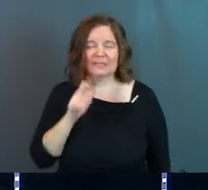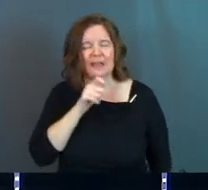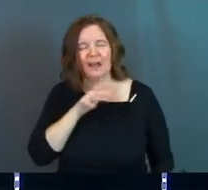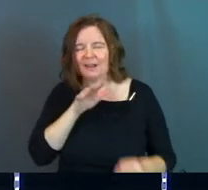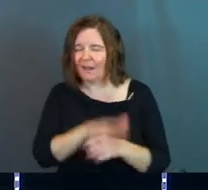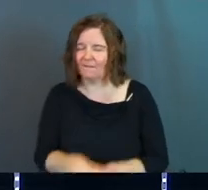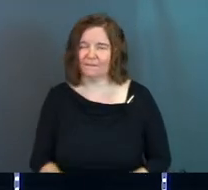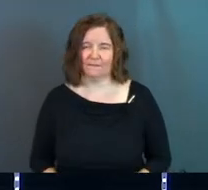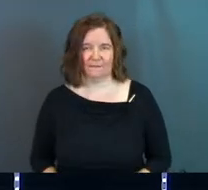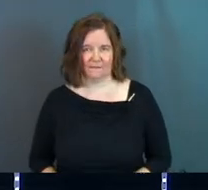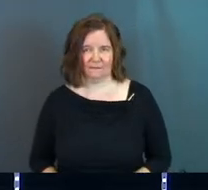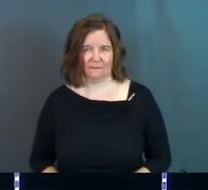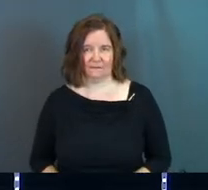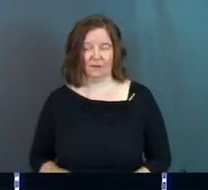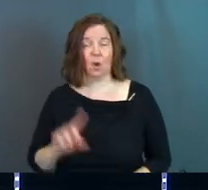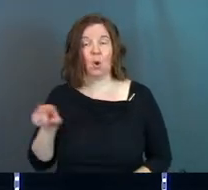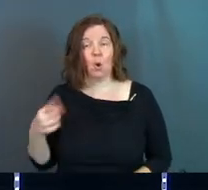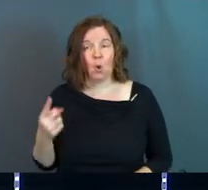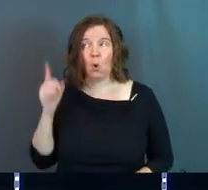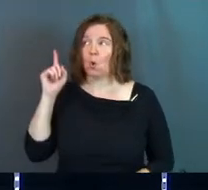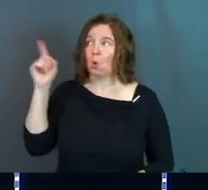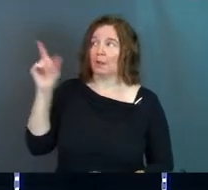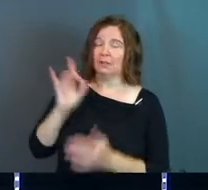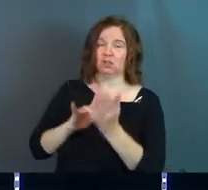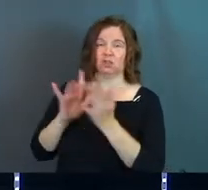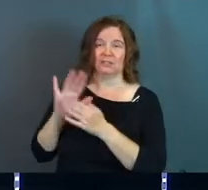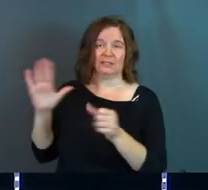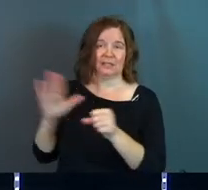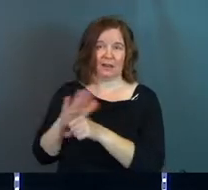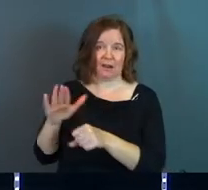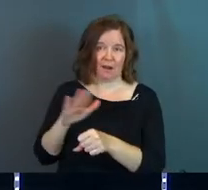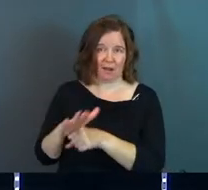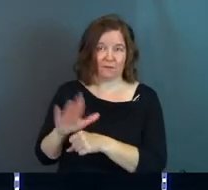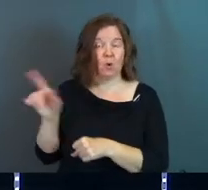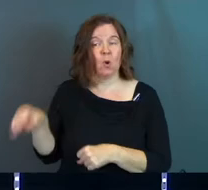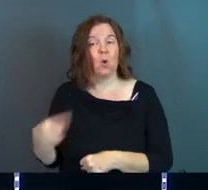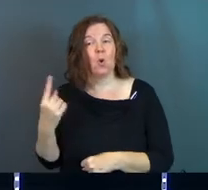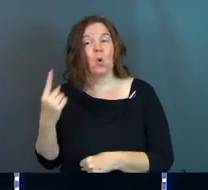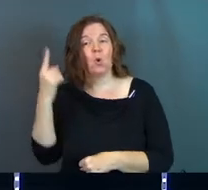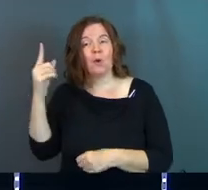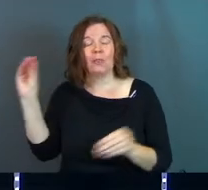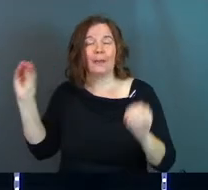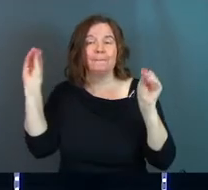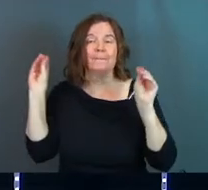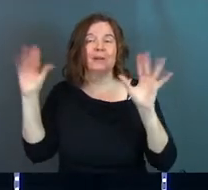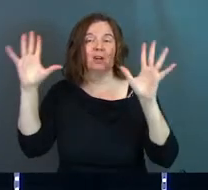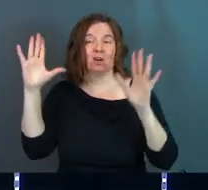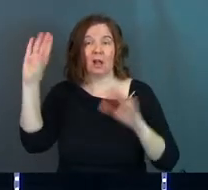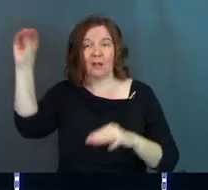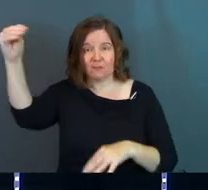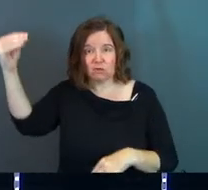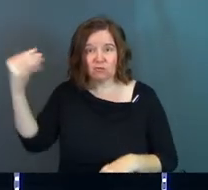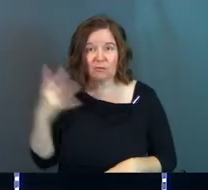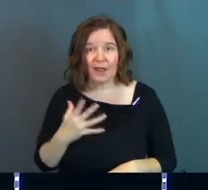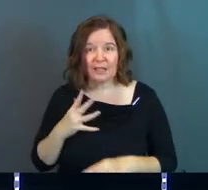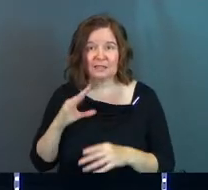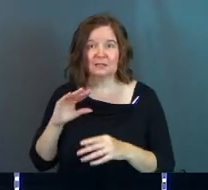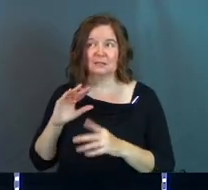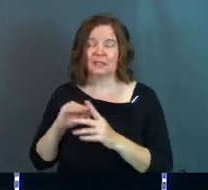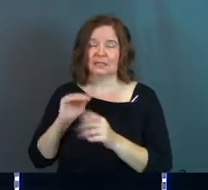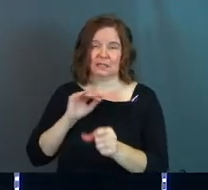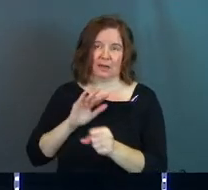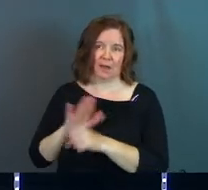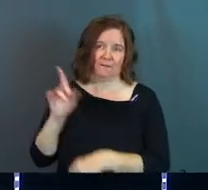not enough. Only Jesus is enough. Only the miracle of grace is